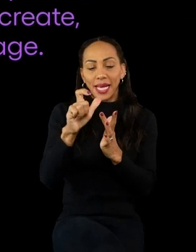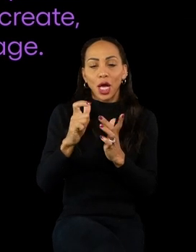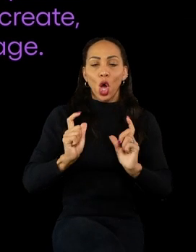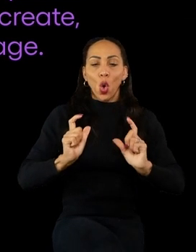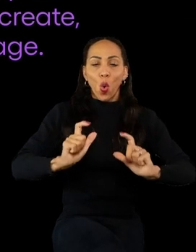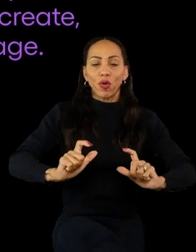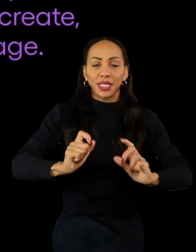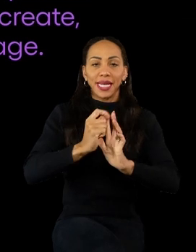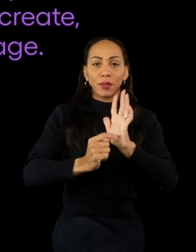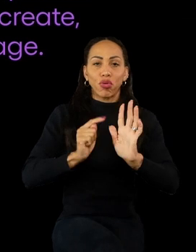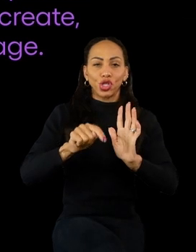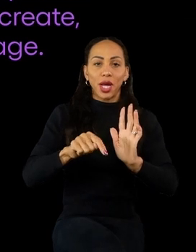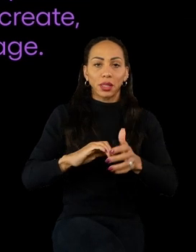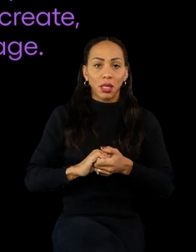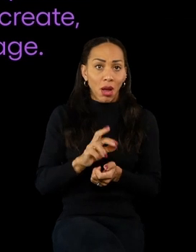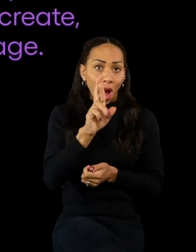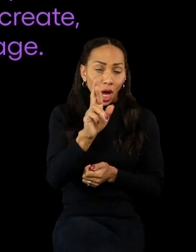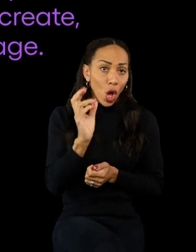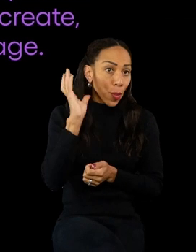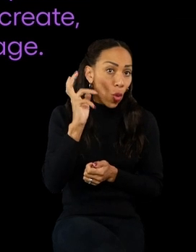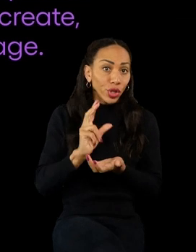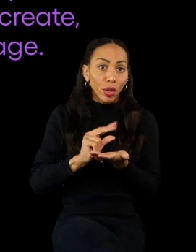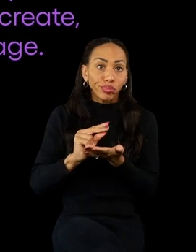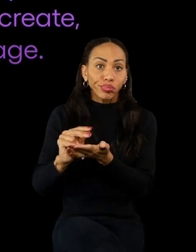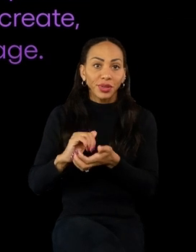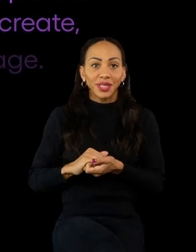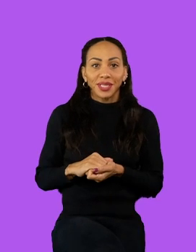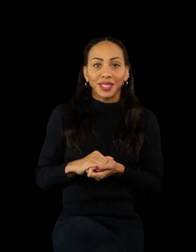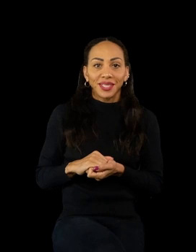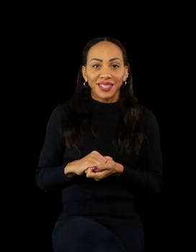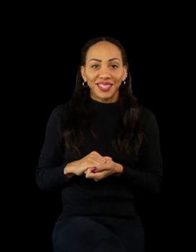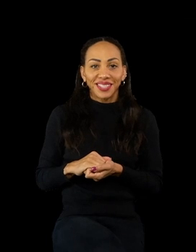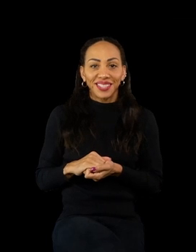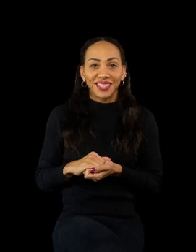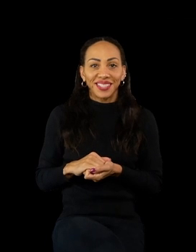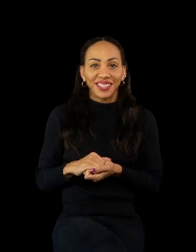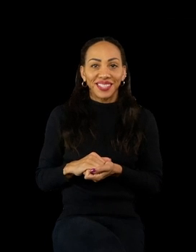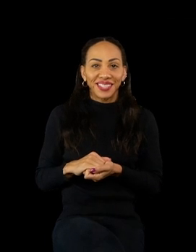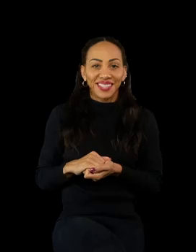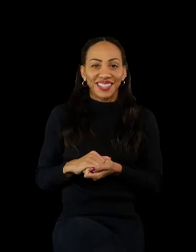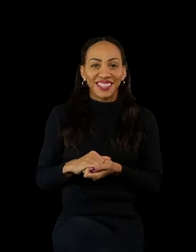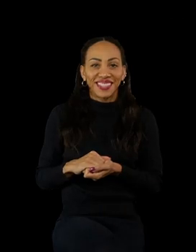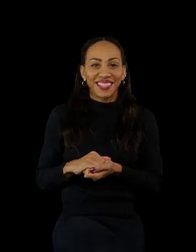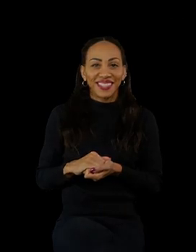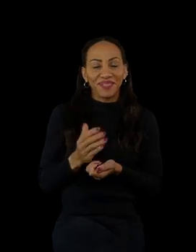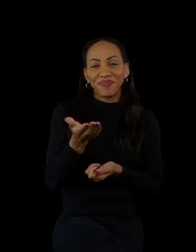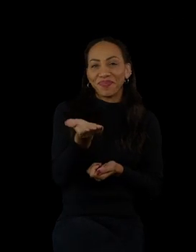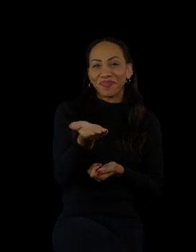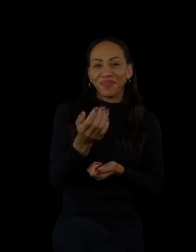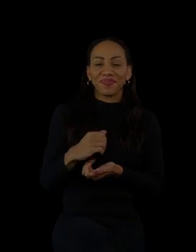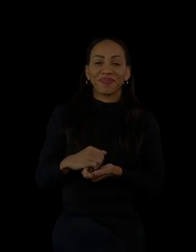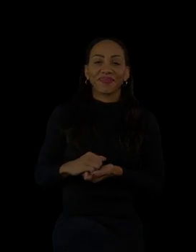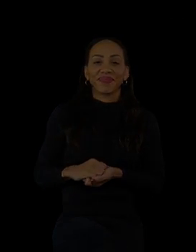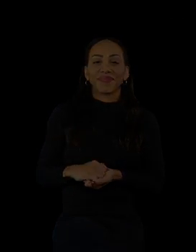with Steve together, the telematic quarantine project. So this should give you a bit of audio as well. I